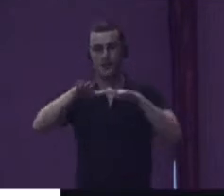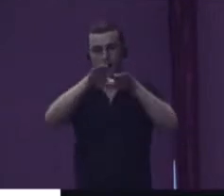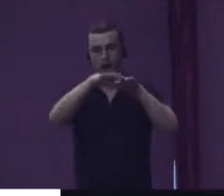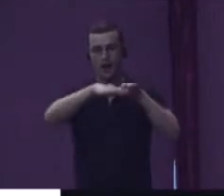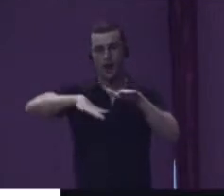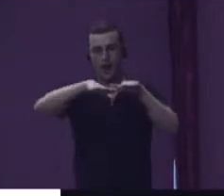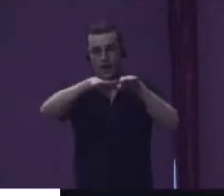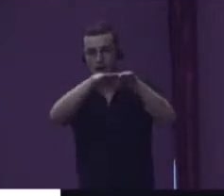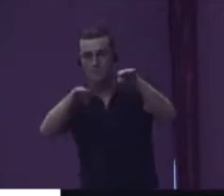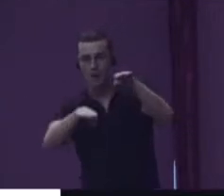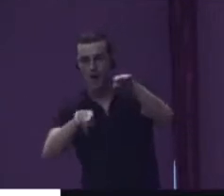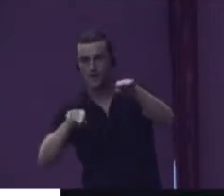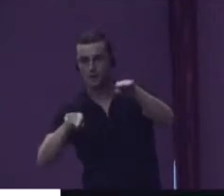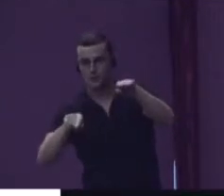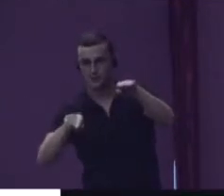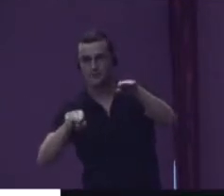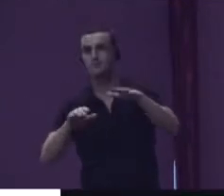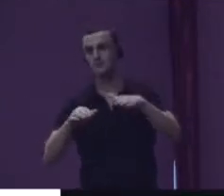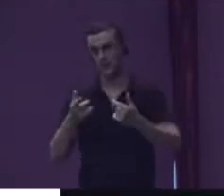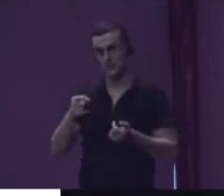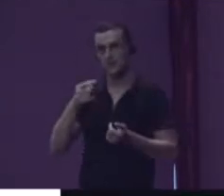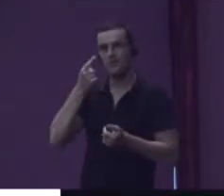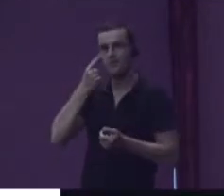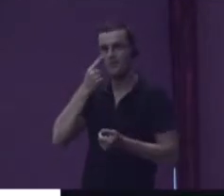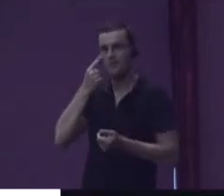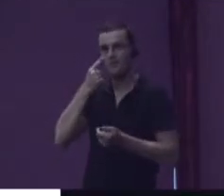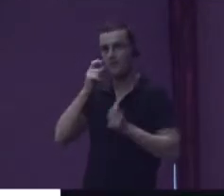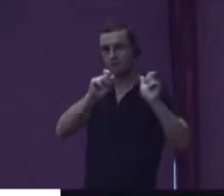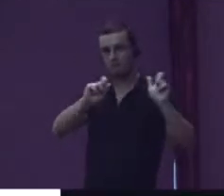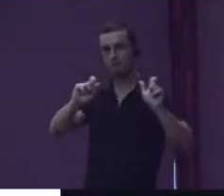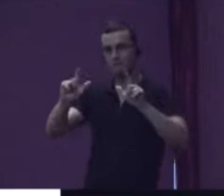the mother-daughter midwives were.